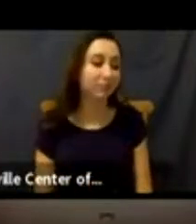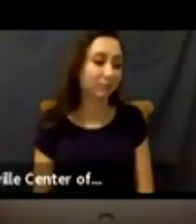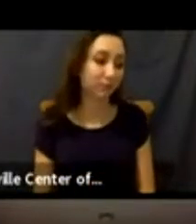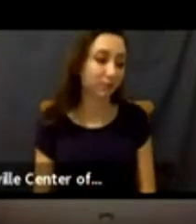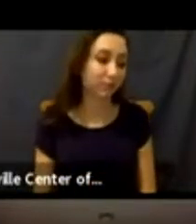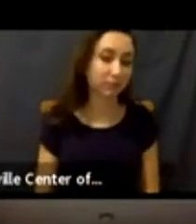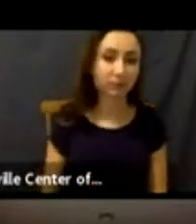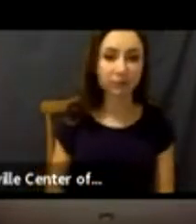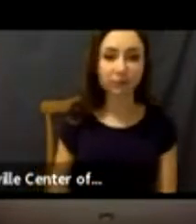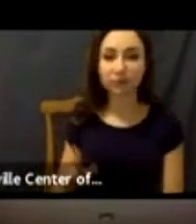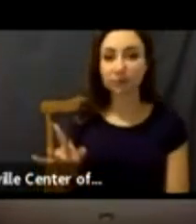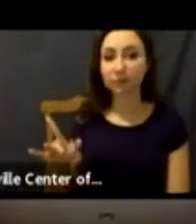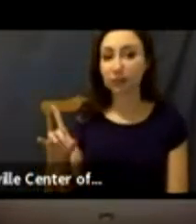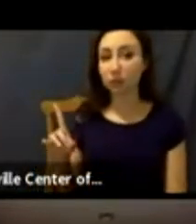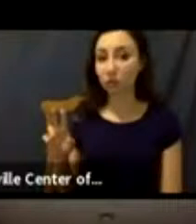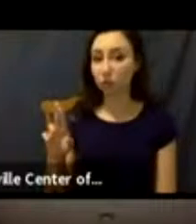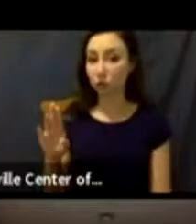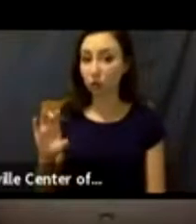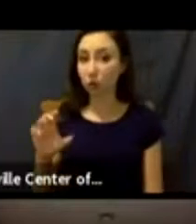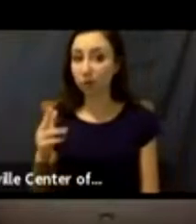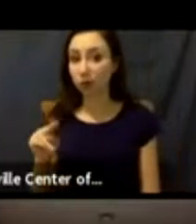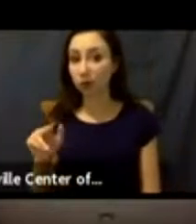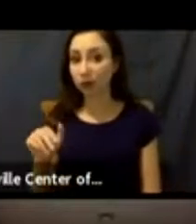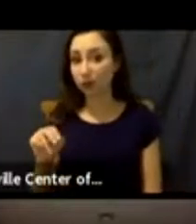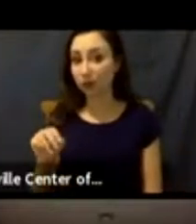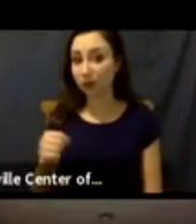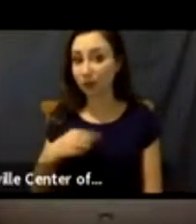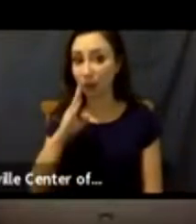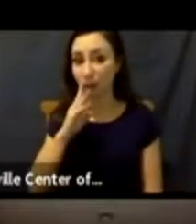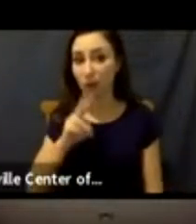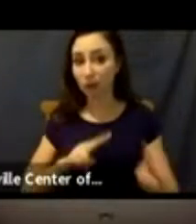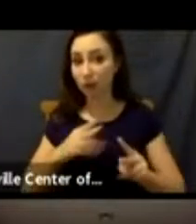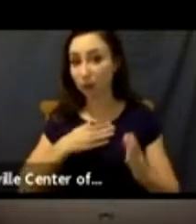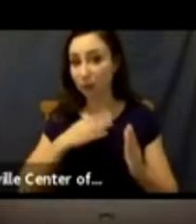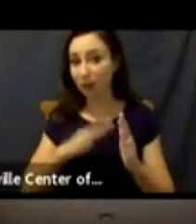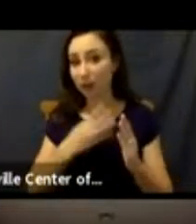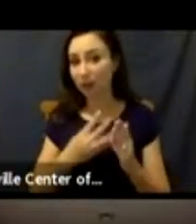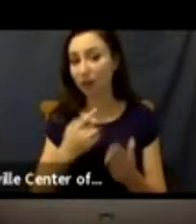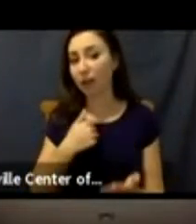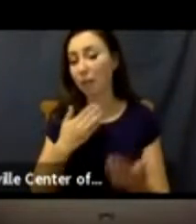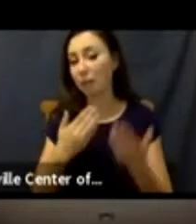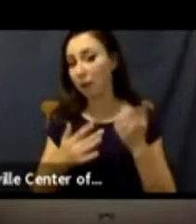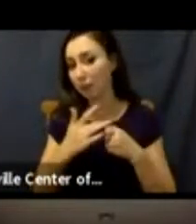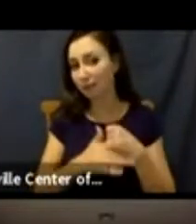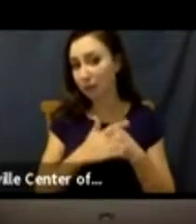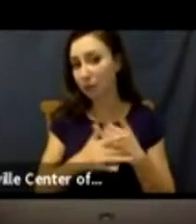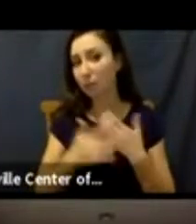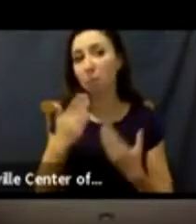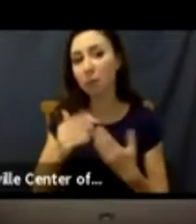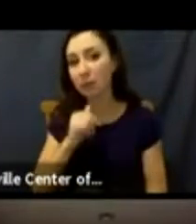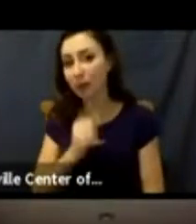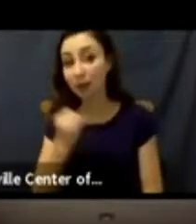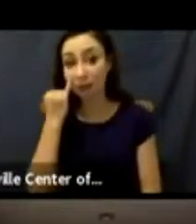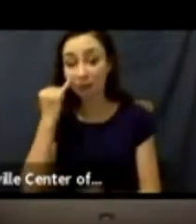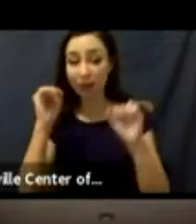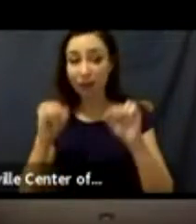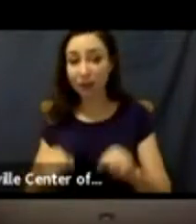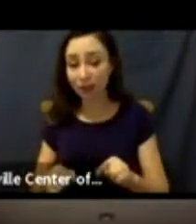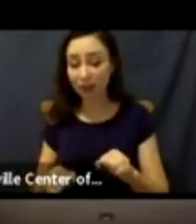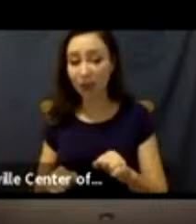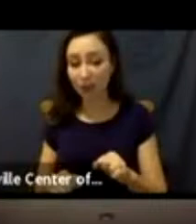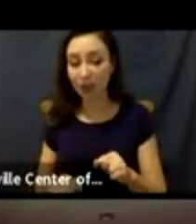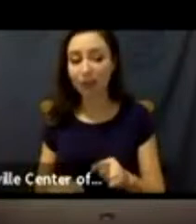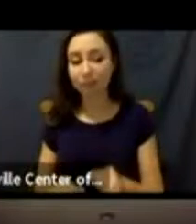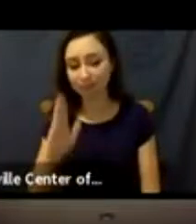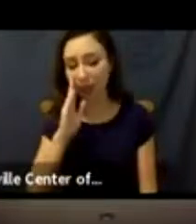So Dr. Buchanan, I'll need to look at my schedule. That's that week that I may or may not be available, but if I can, you know,